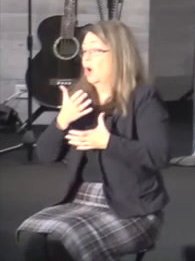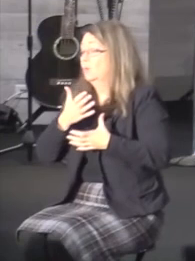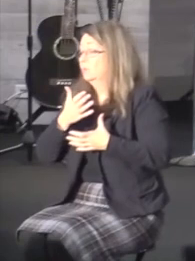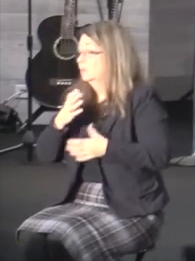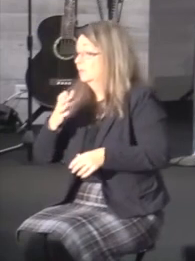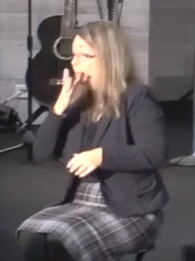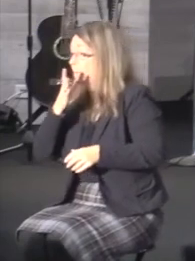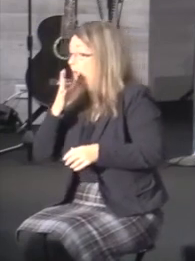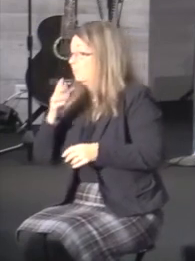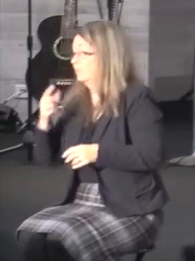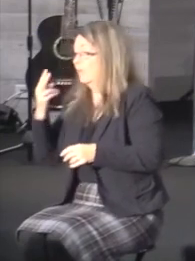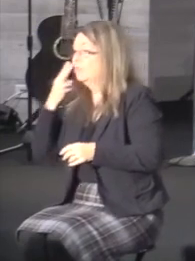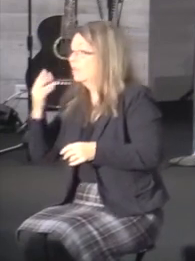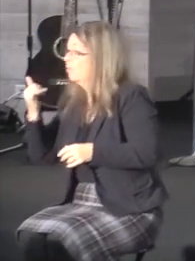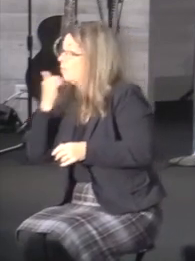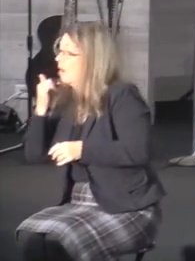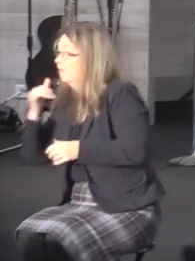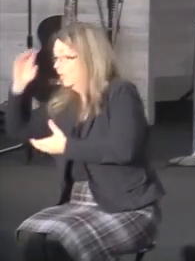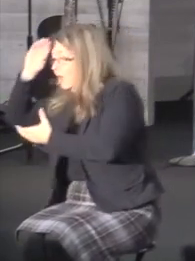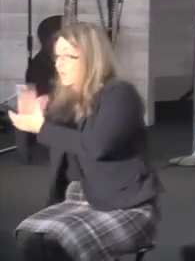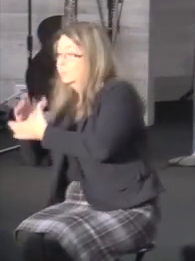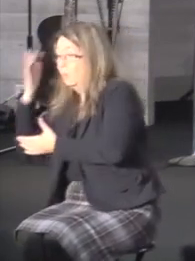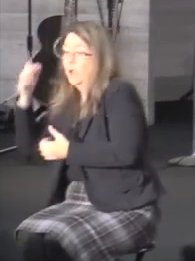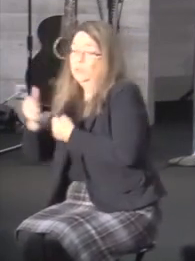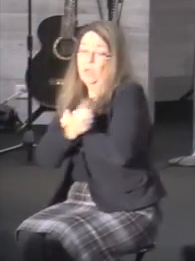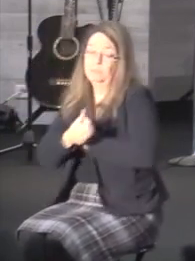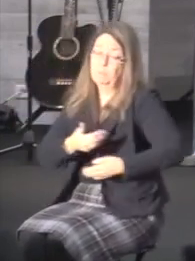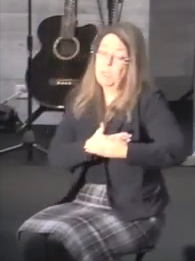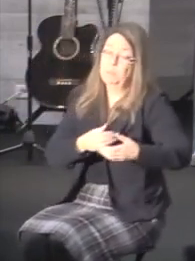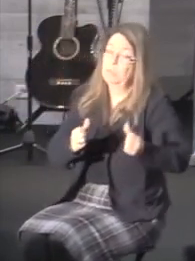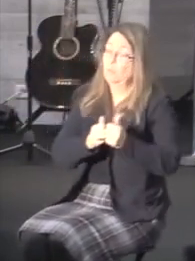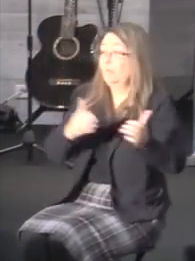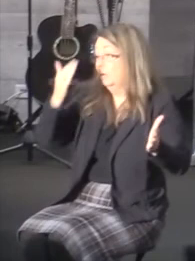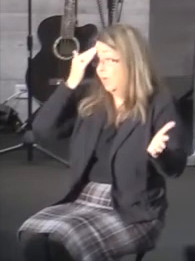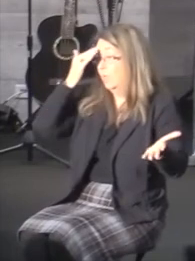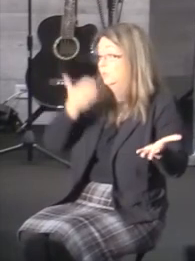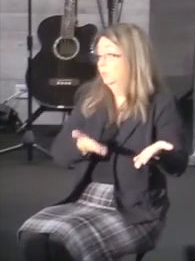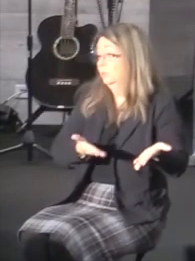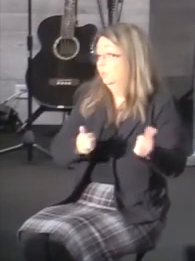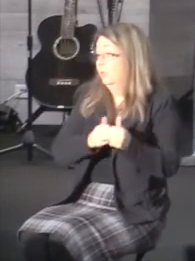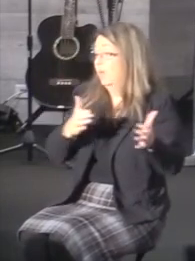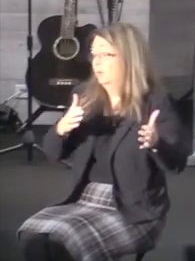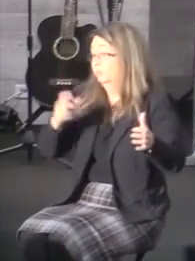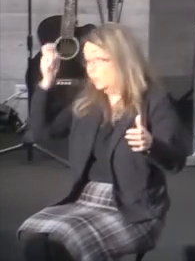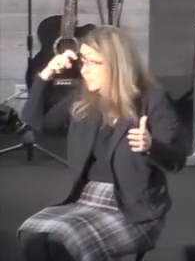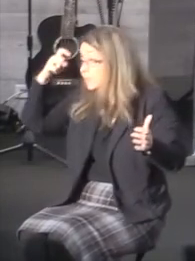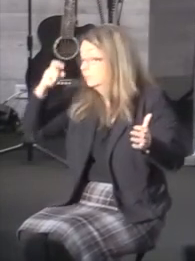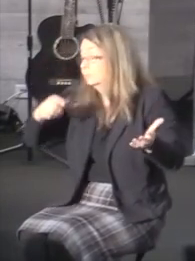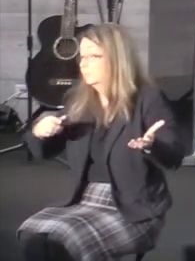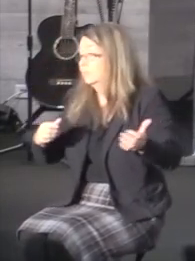people around her. Why? Against her husband. Why? Because she loves her child without any knowledge, without any discernment. And